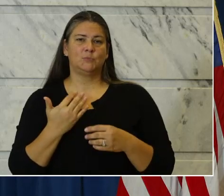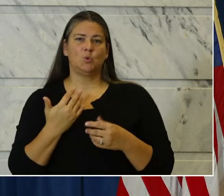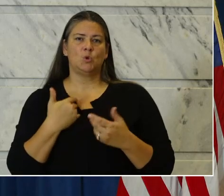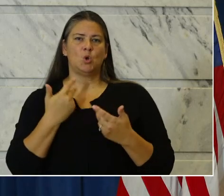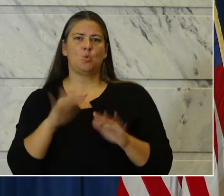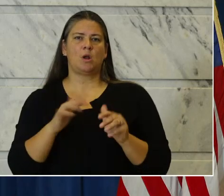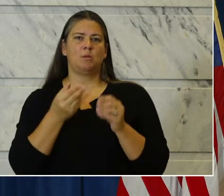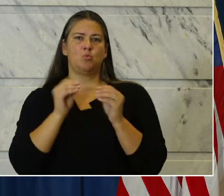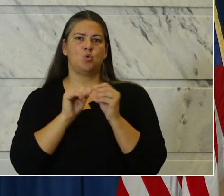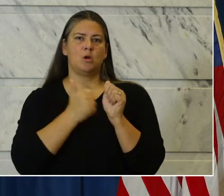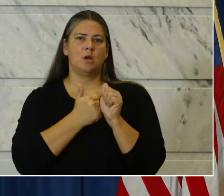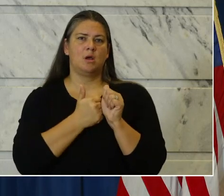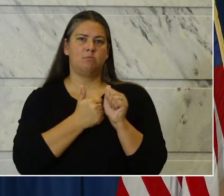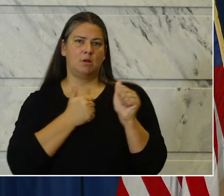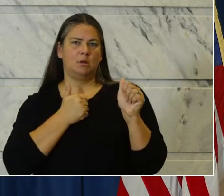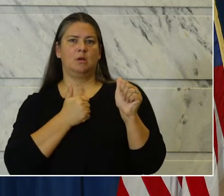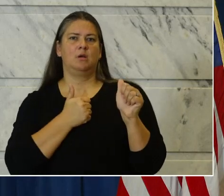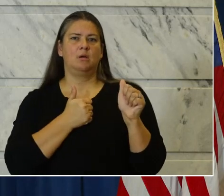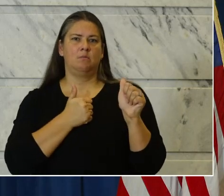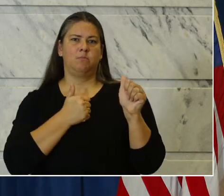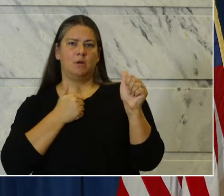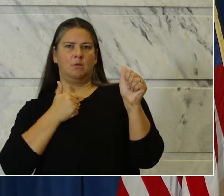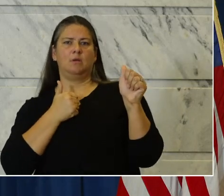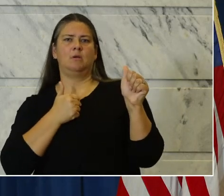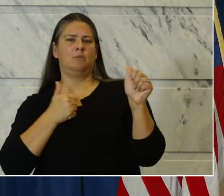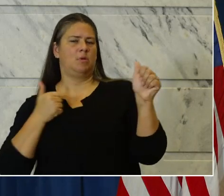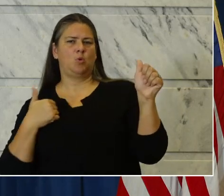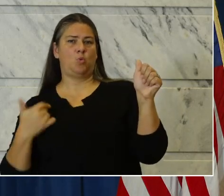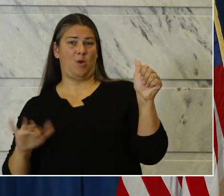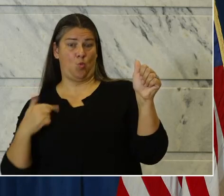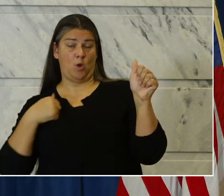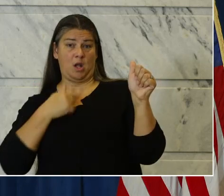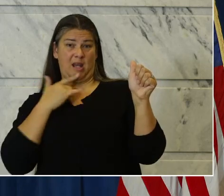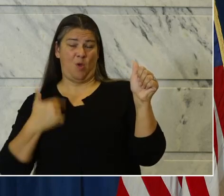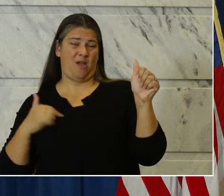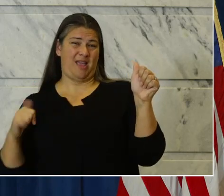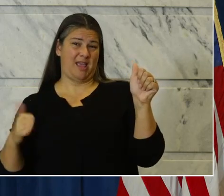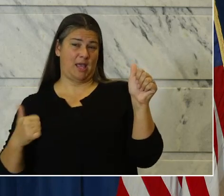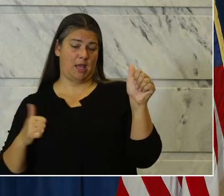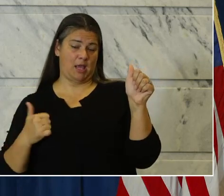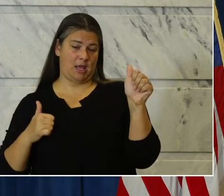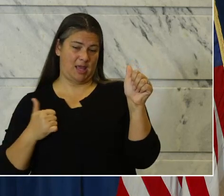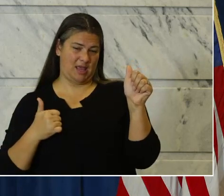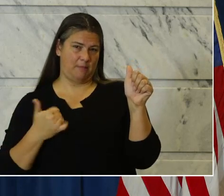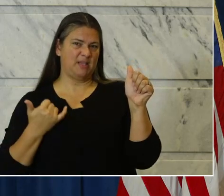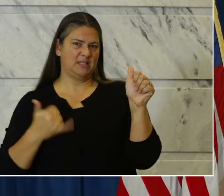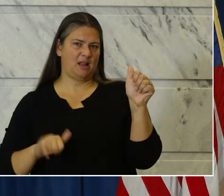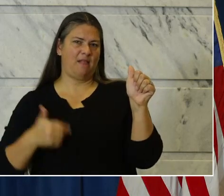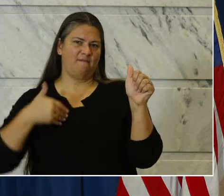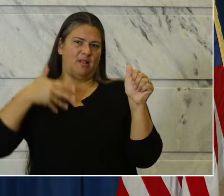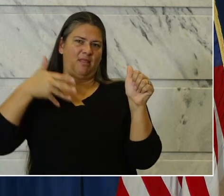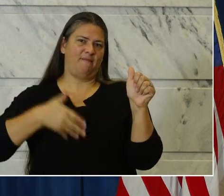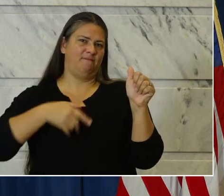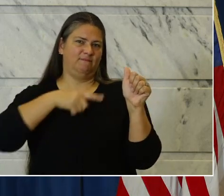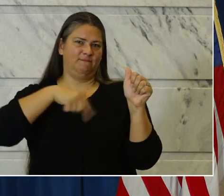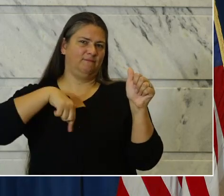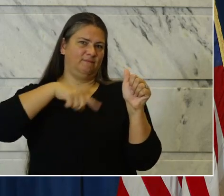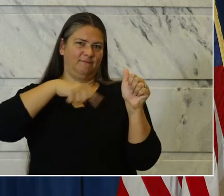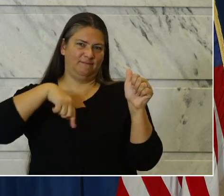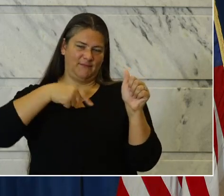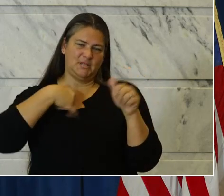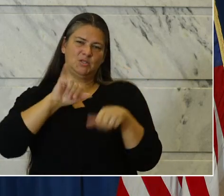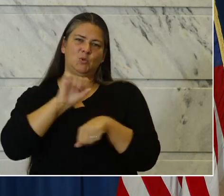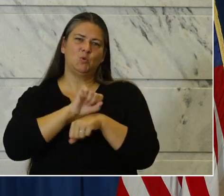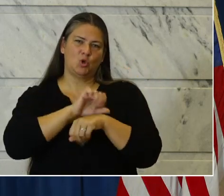further behind. We are gaining ground, but there continue to be a significant number of claims that we are